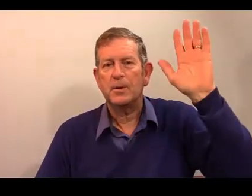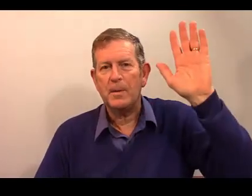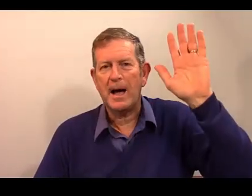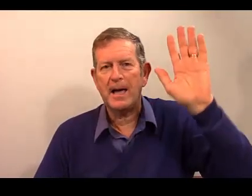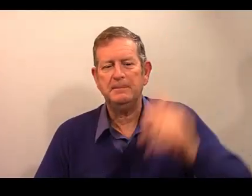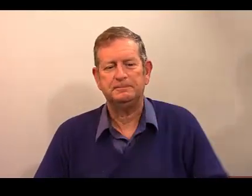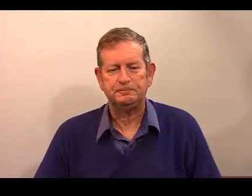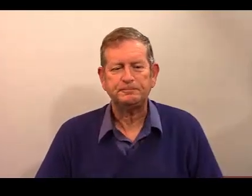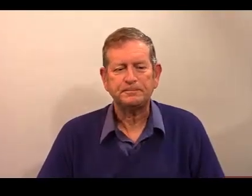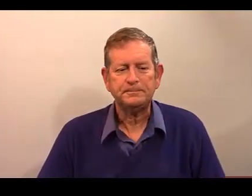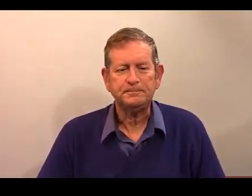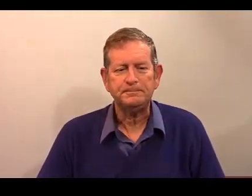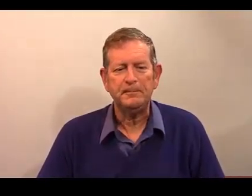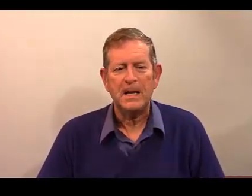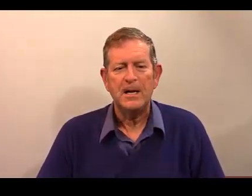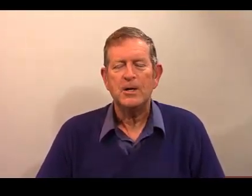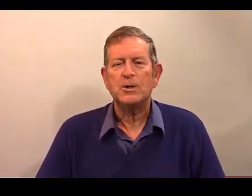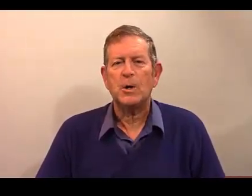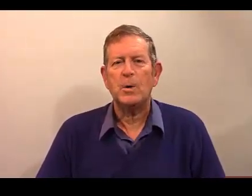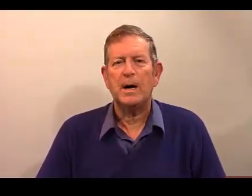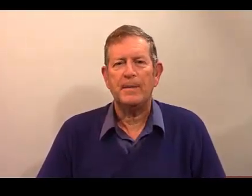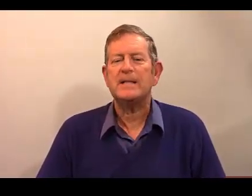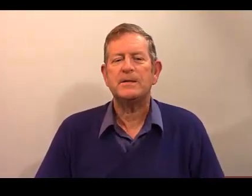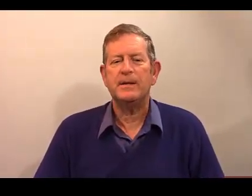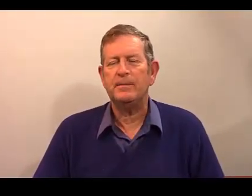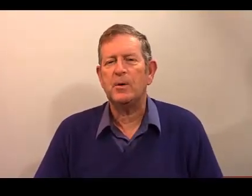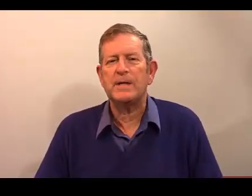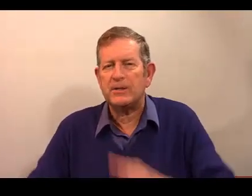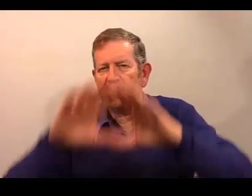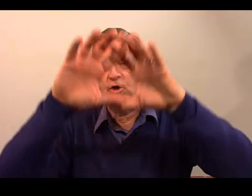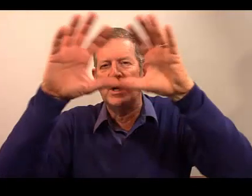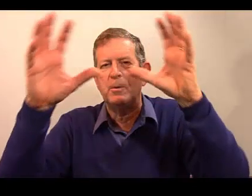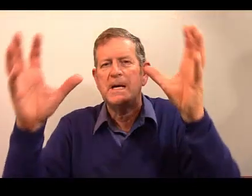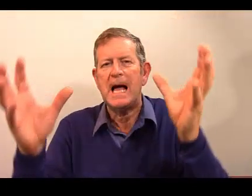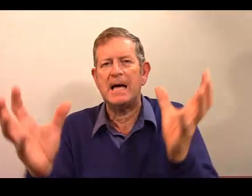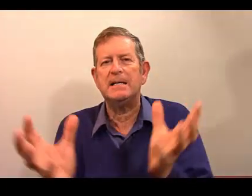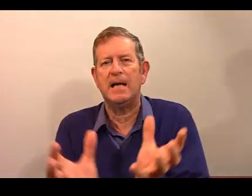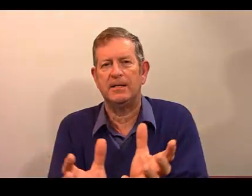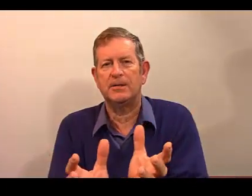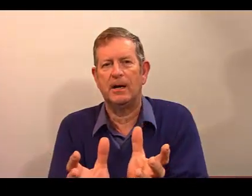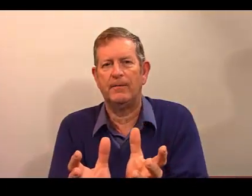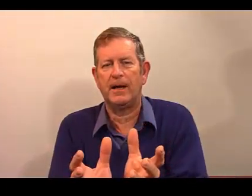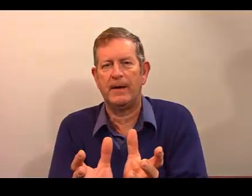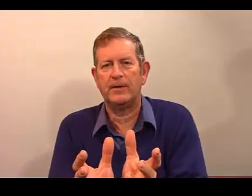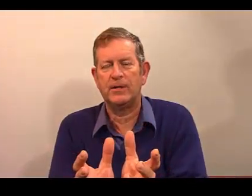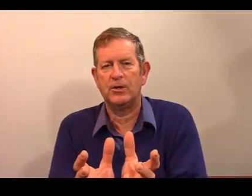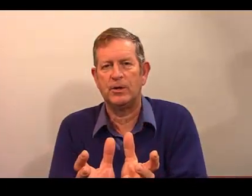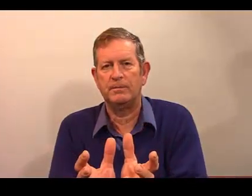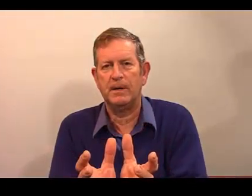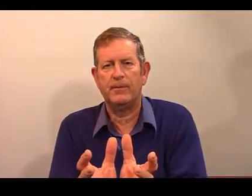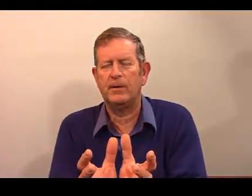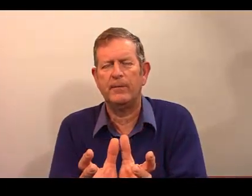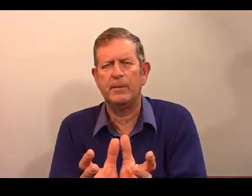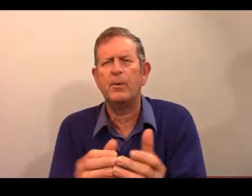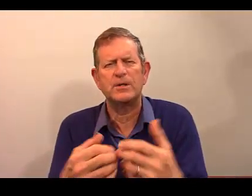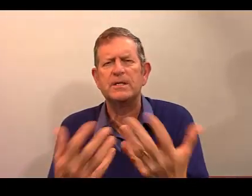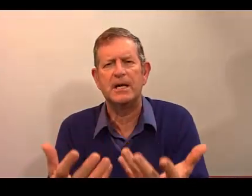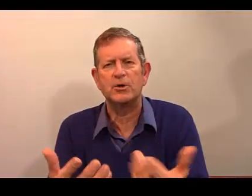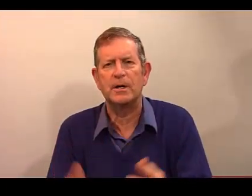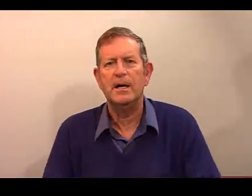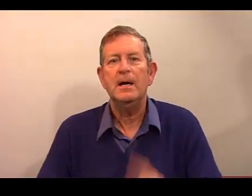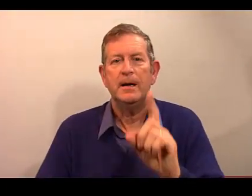then goodbye. So that's the general contents of the conversation, of